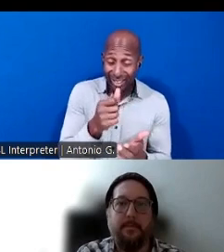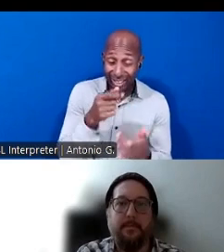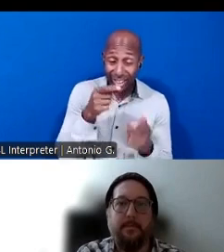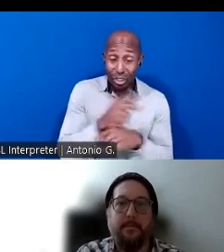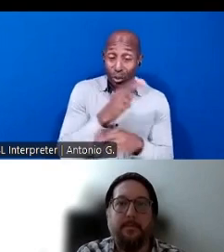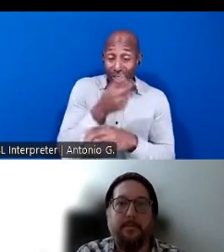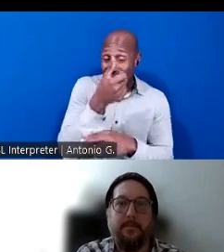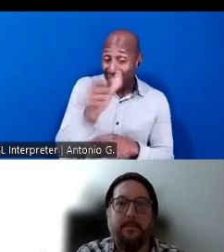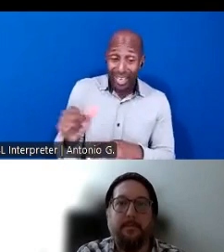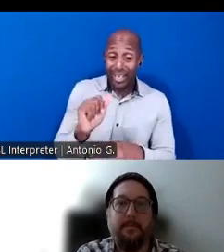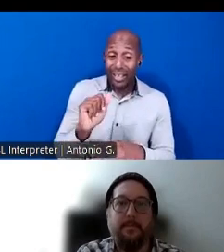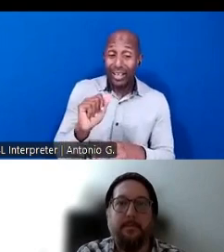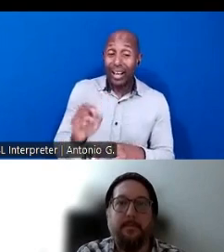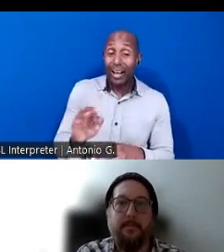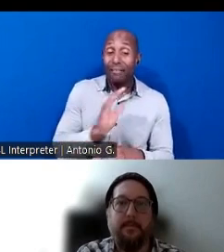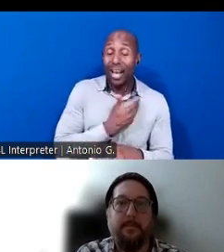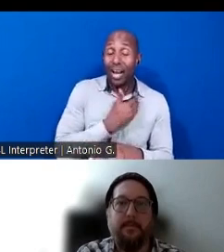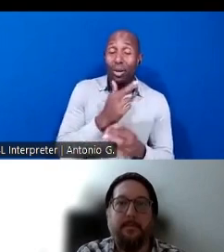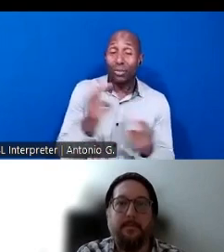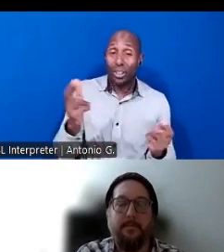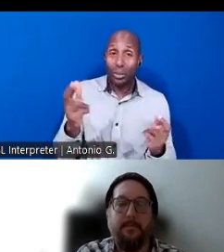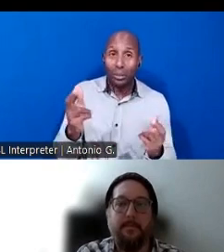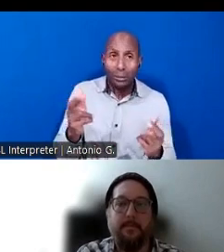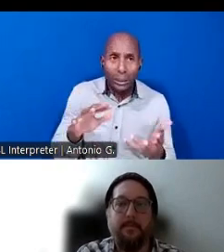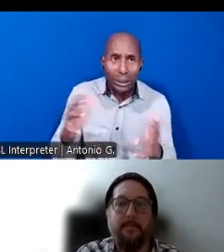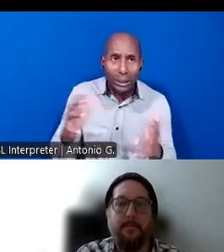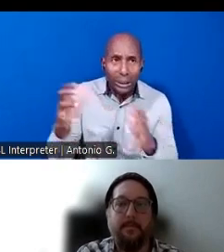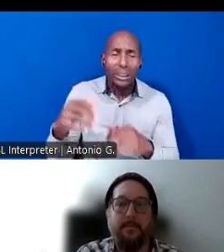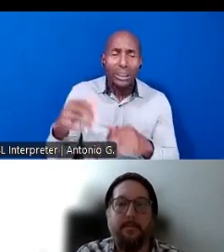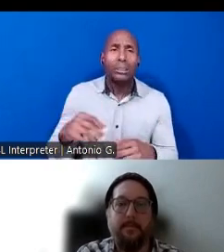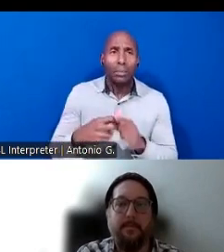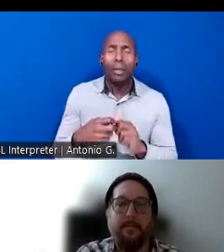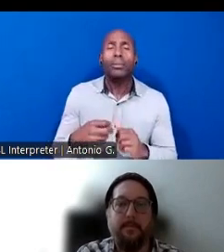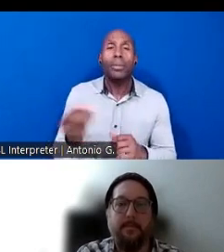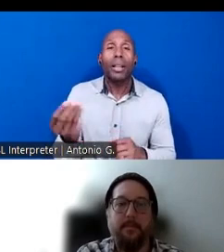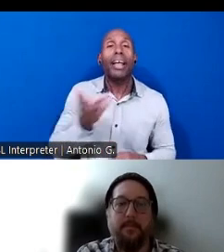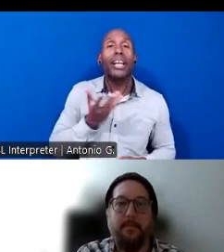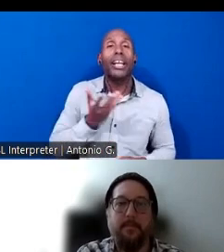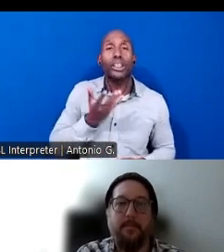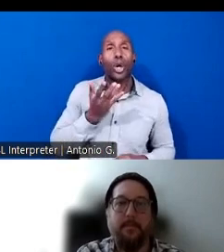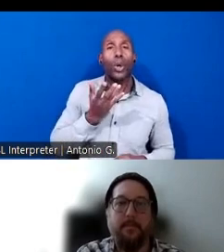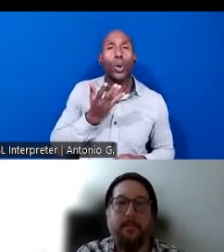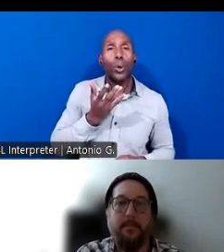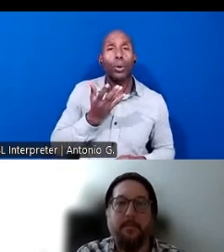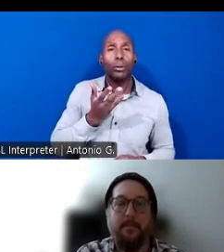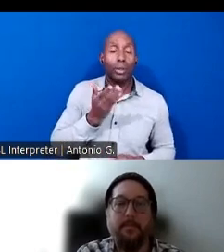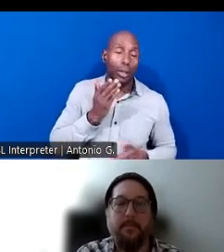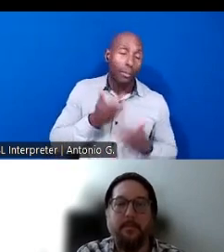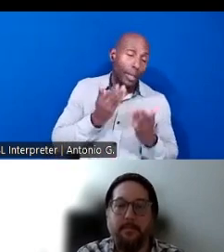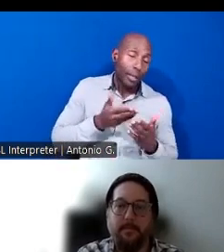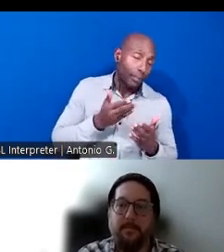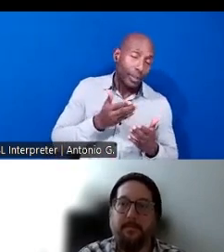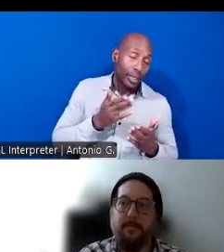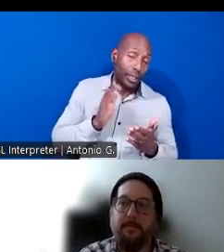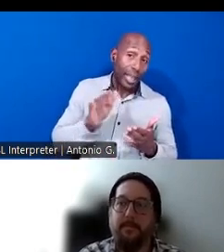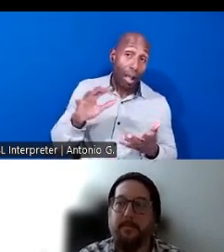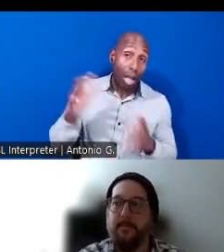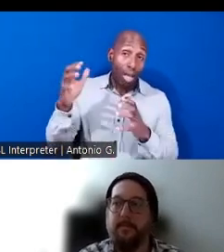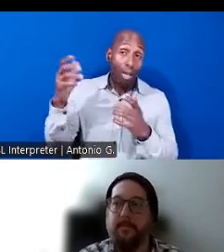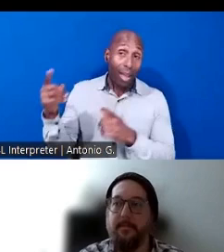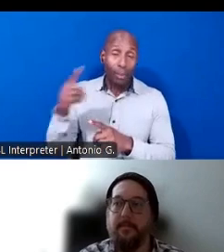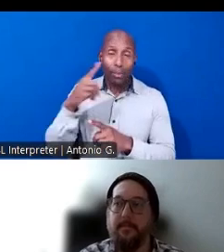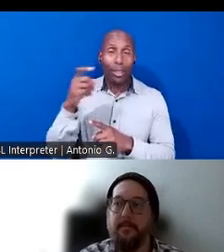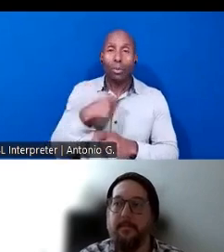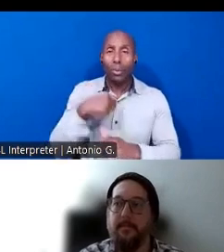let us know, because it could be that we went in to make some sort of edit based on different sort of updates to